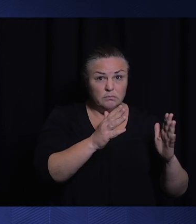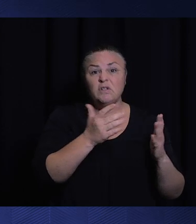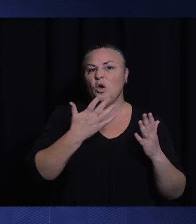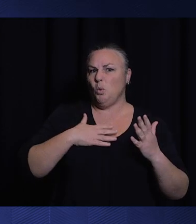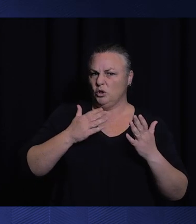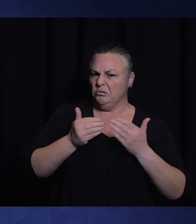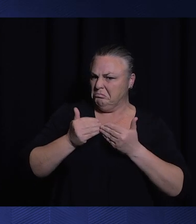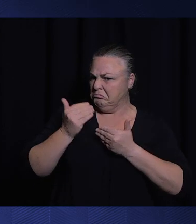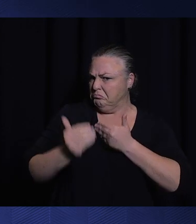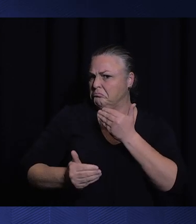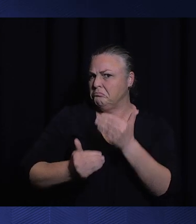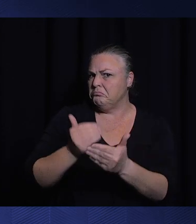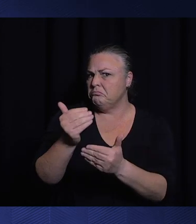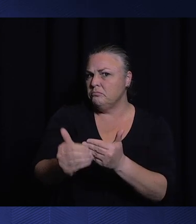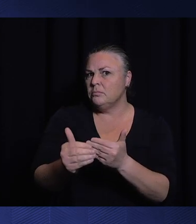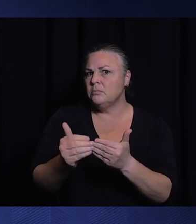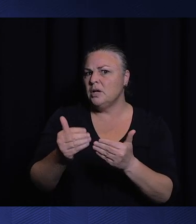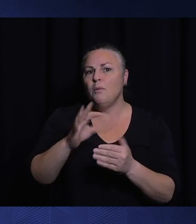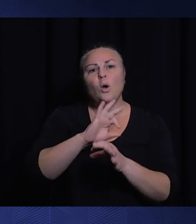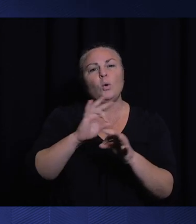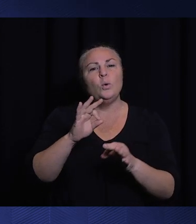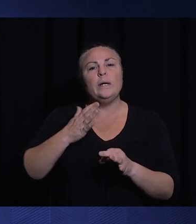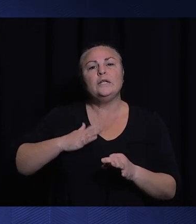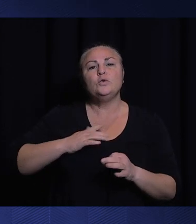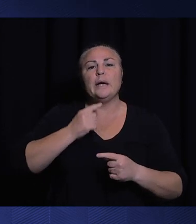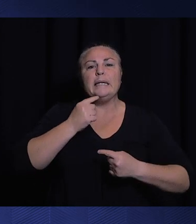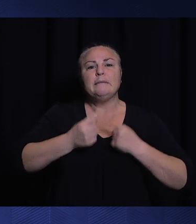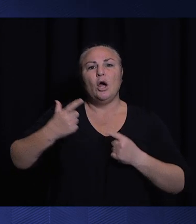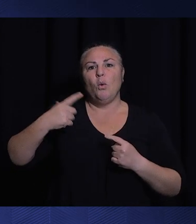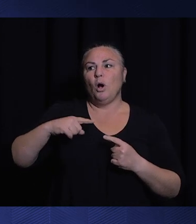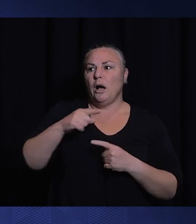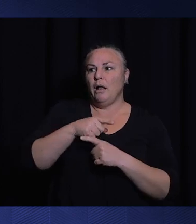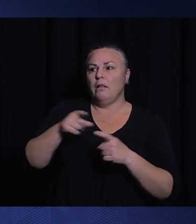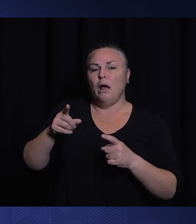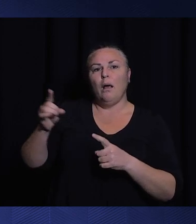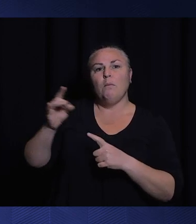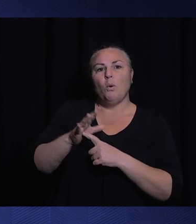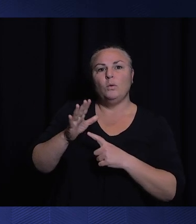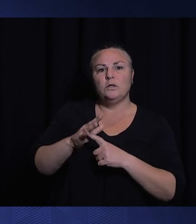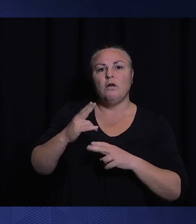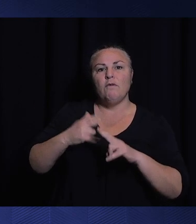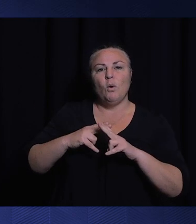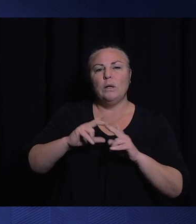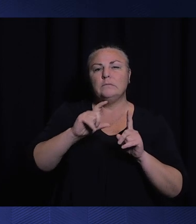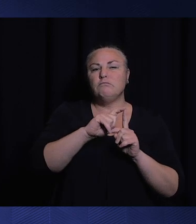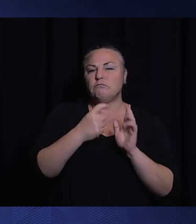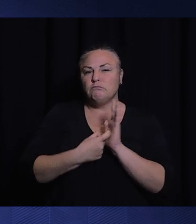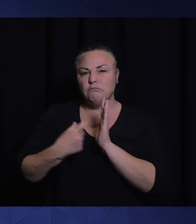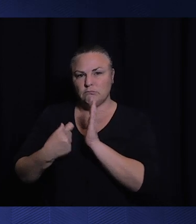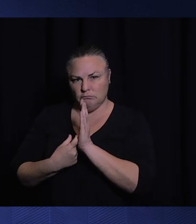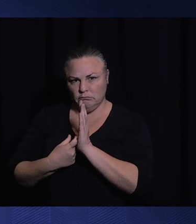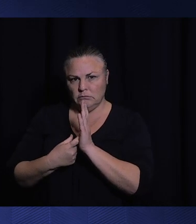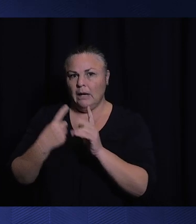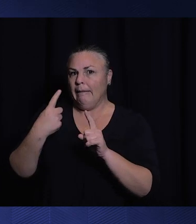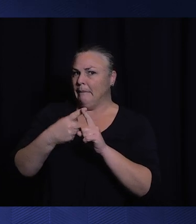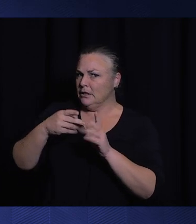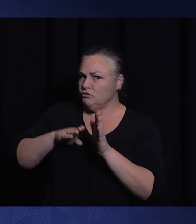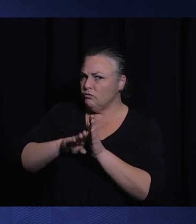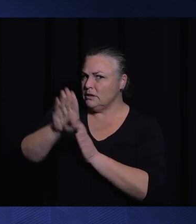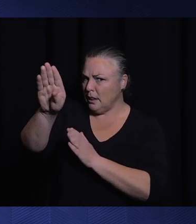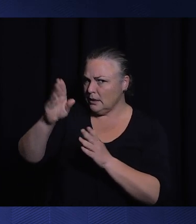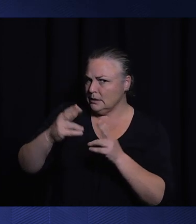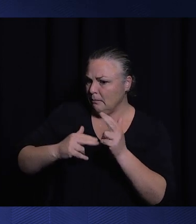making a case why they play an important role in supporting disaster risk reduction and resilience building,